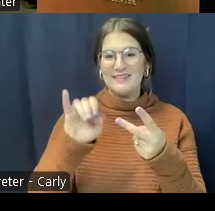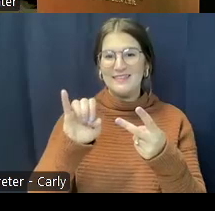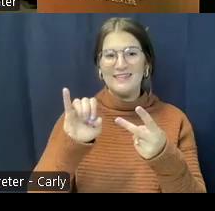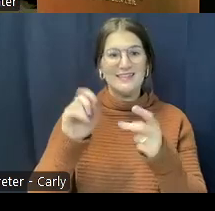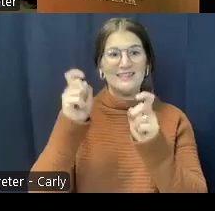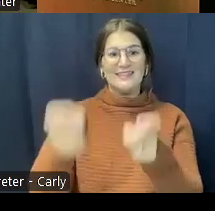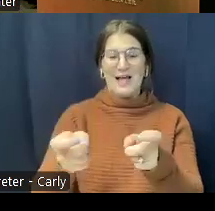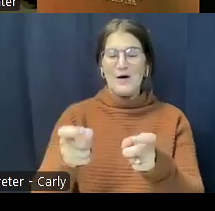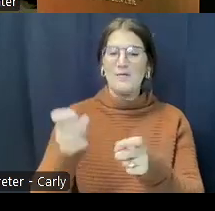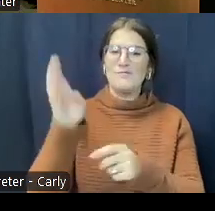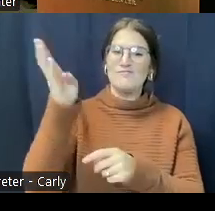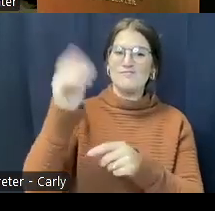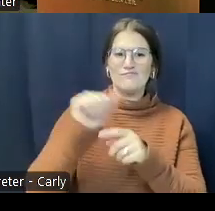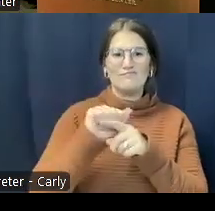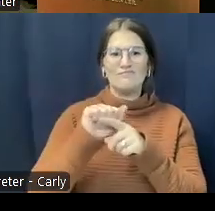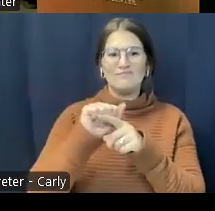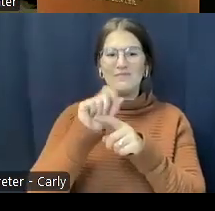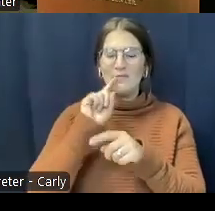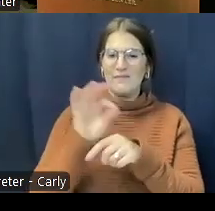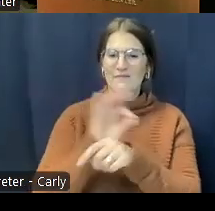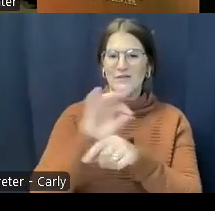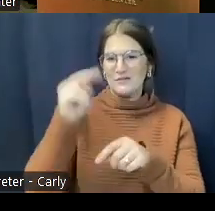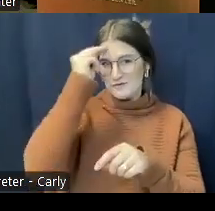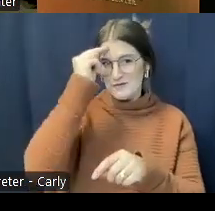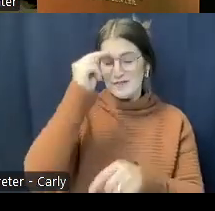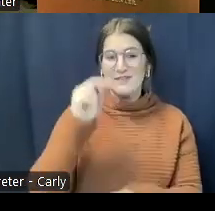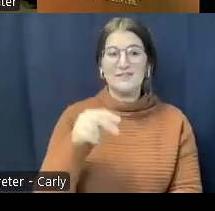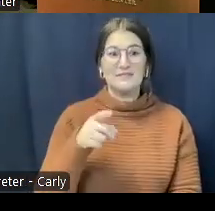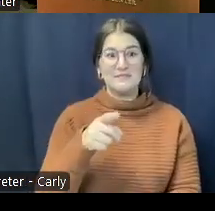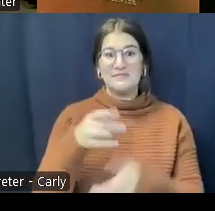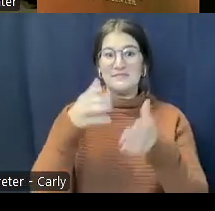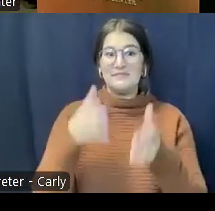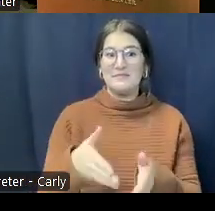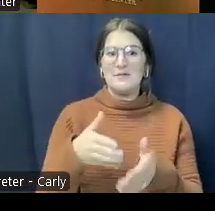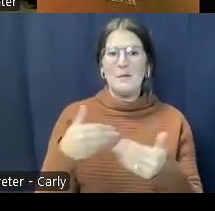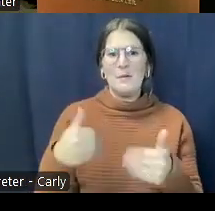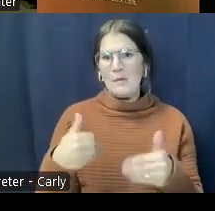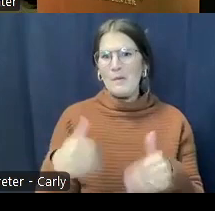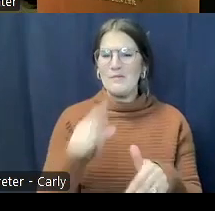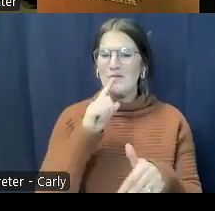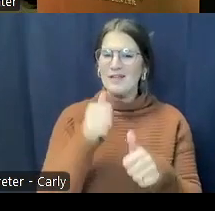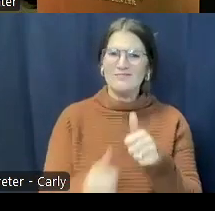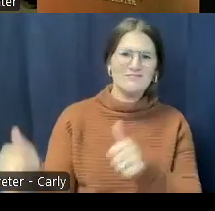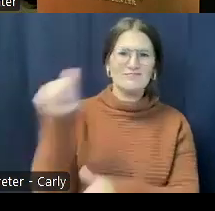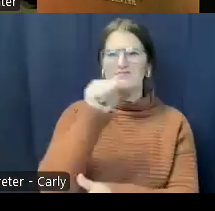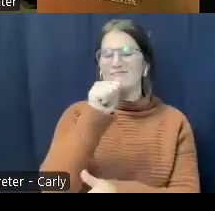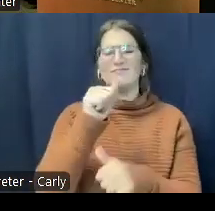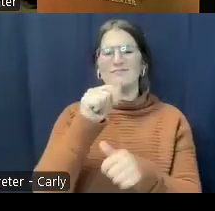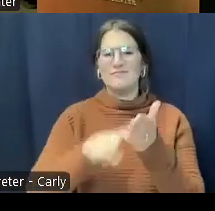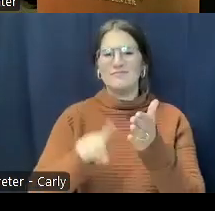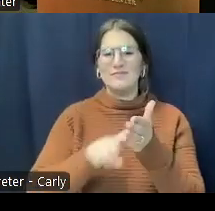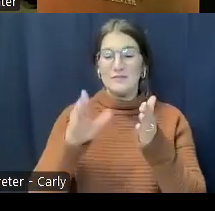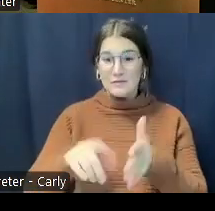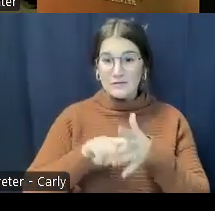Giuseppe Erba is the father of the University of Rochester Epilepsy Center. He was recruited from Boston in 1989 to start